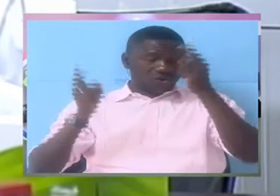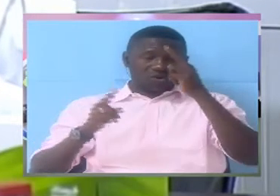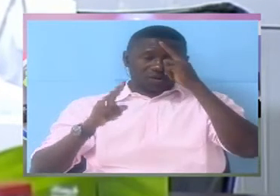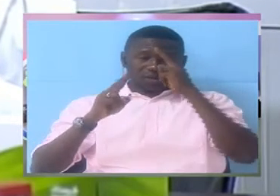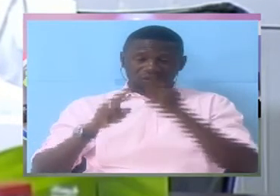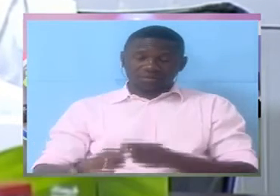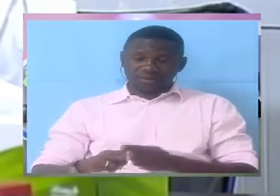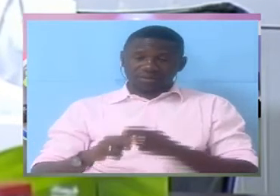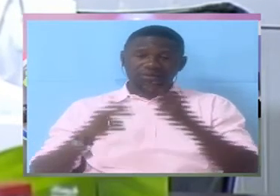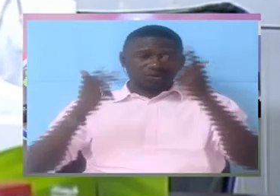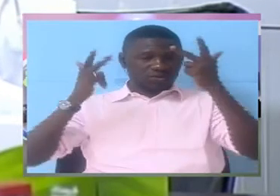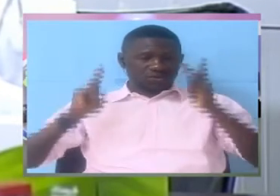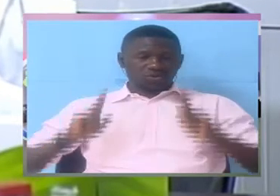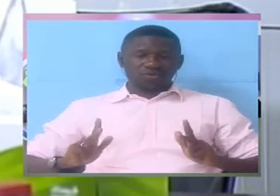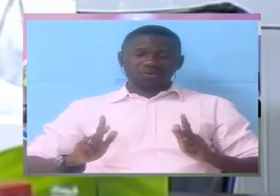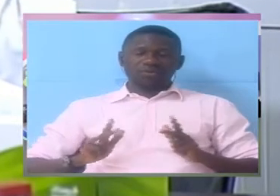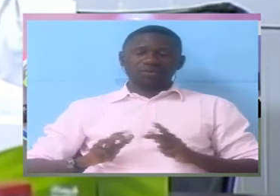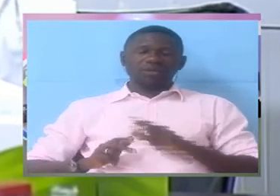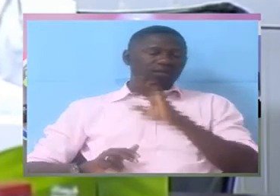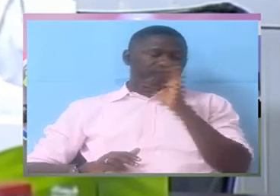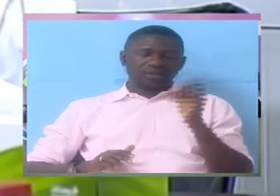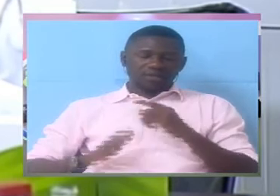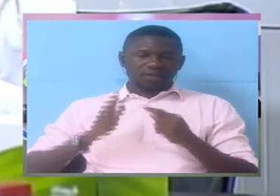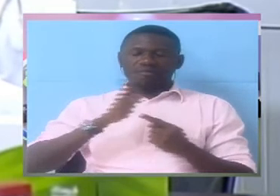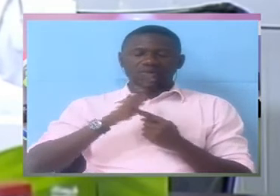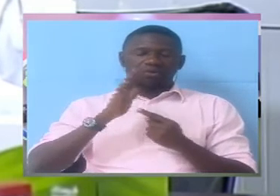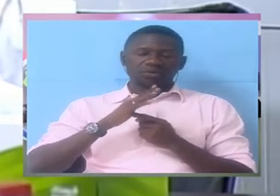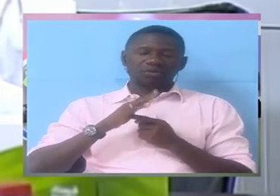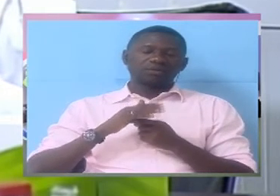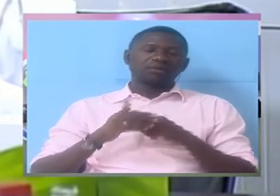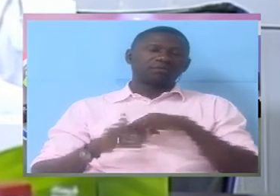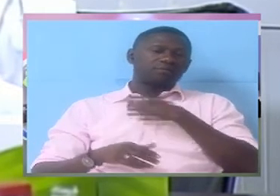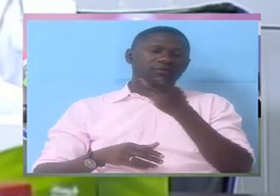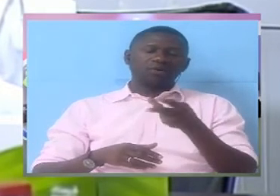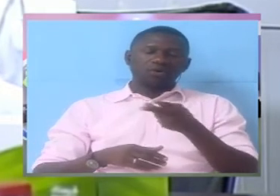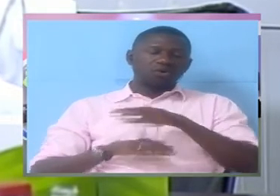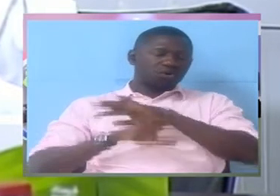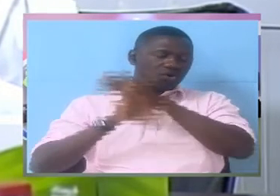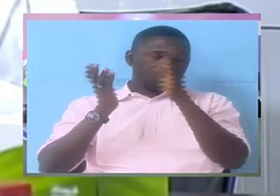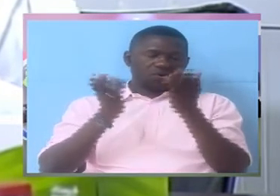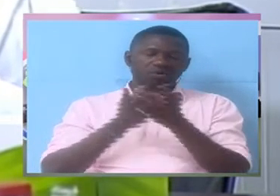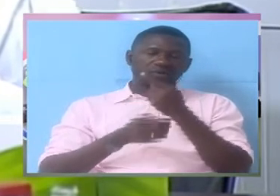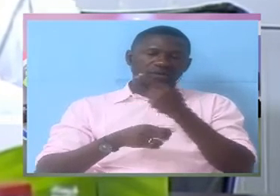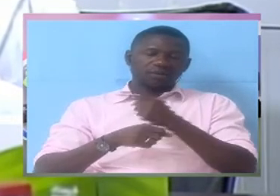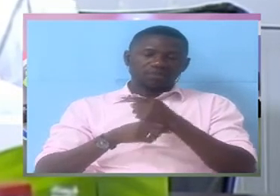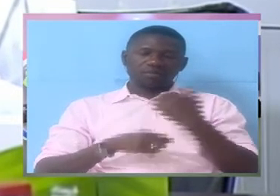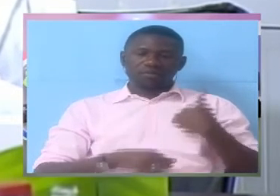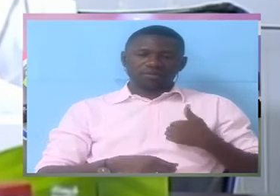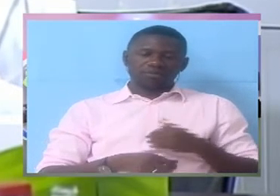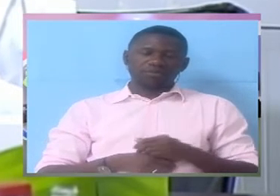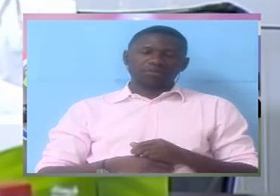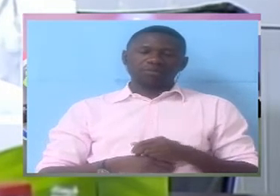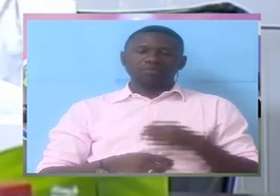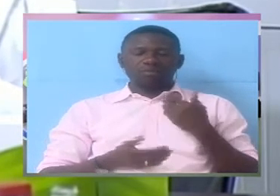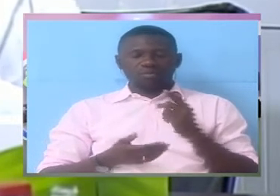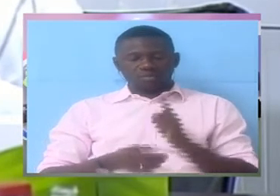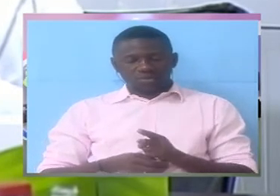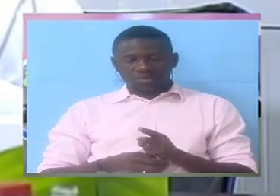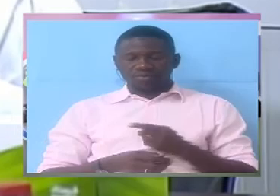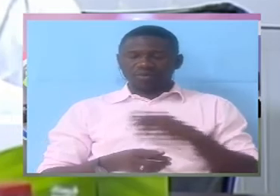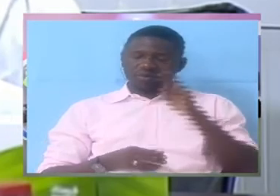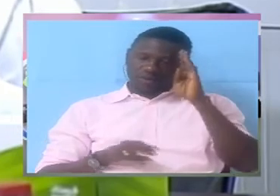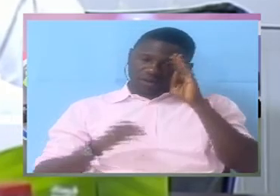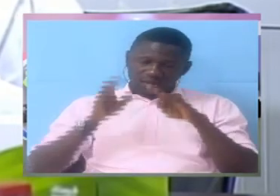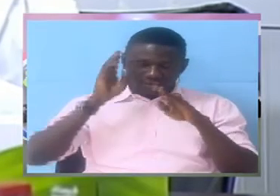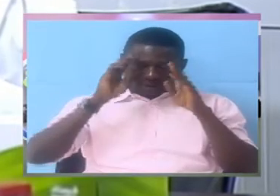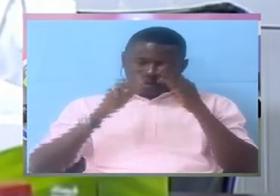abiding. Wolem benafa. That's what's useful and beneficial to all of us. Barente be danero kala. But I want to